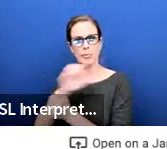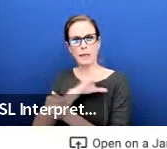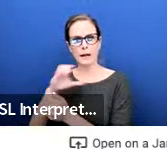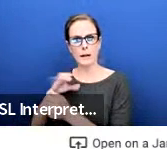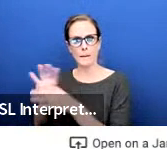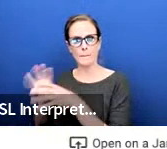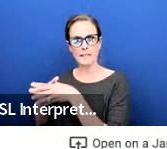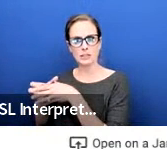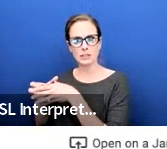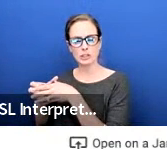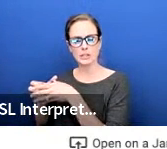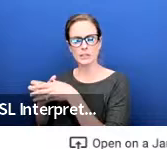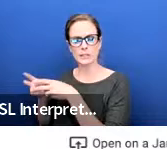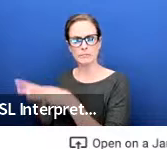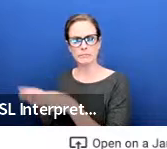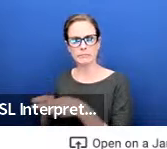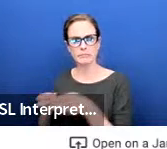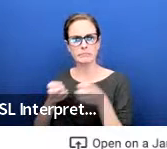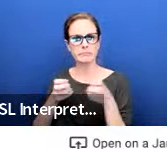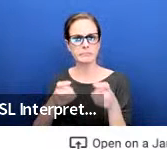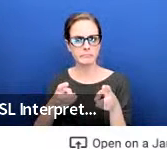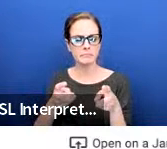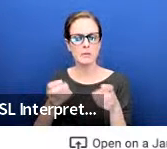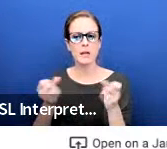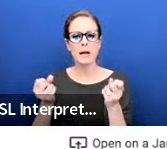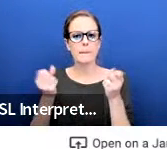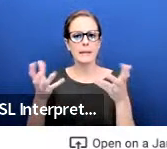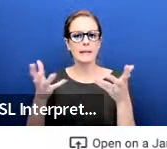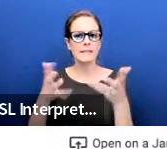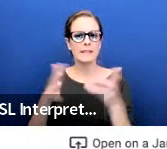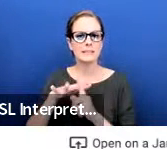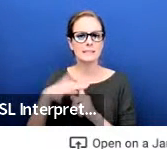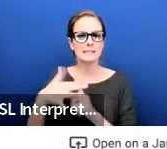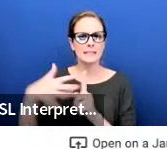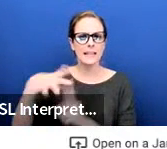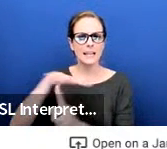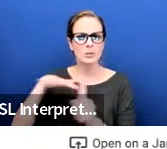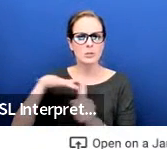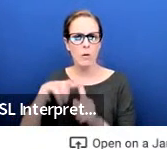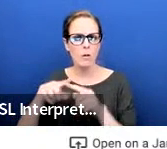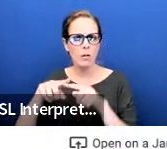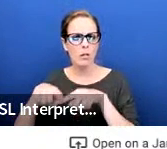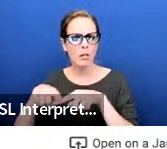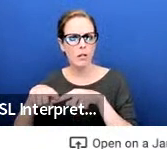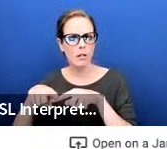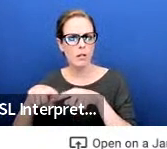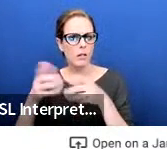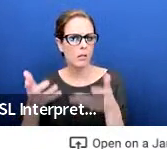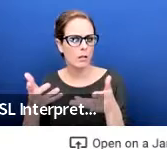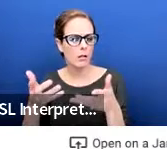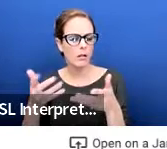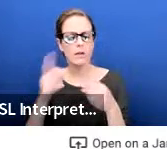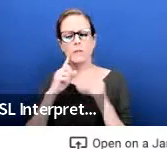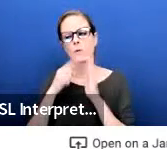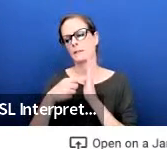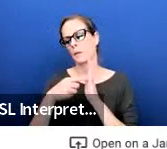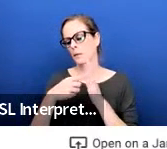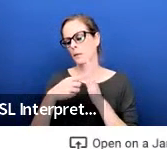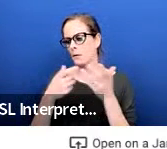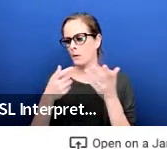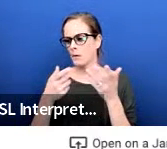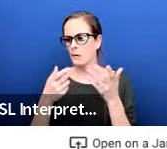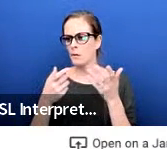of contextual also, right? And so what is there's going to be like we can think of it from